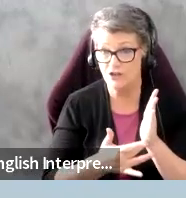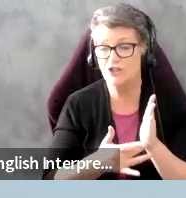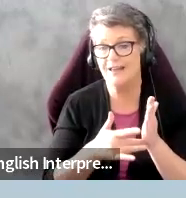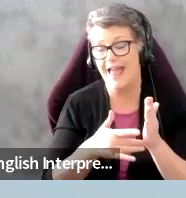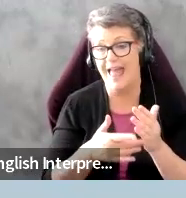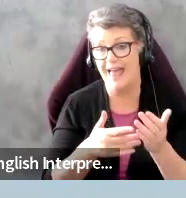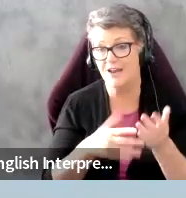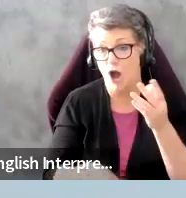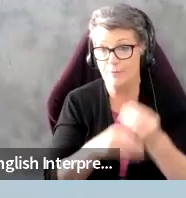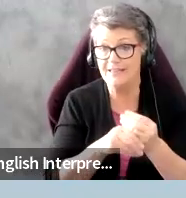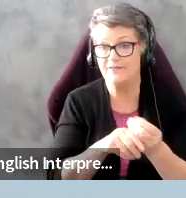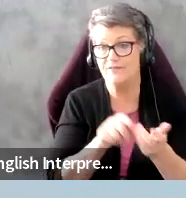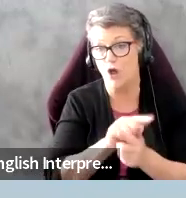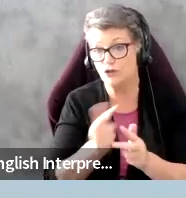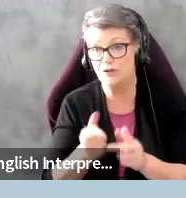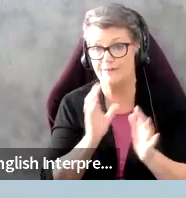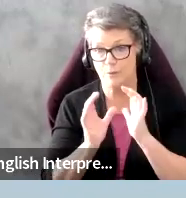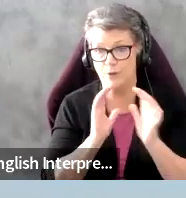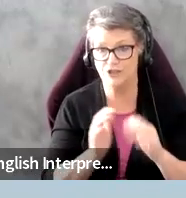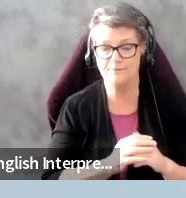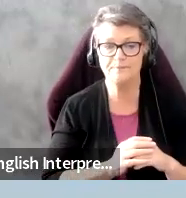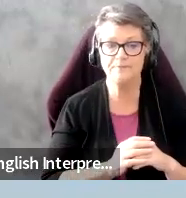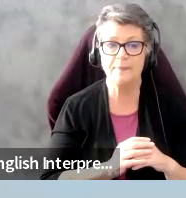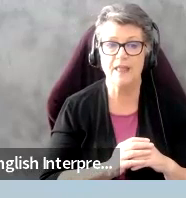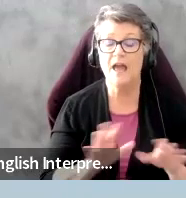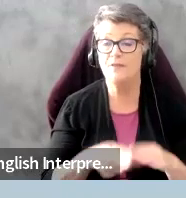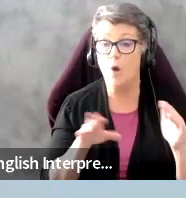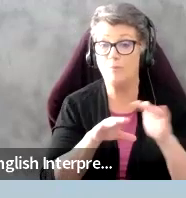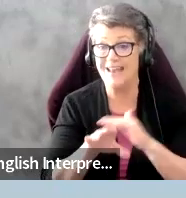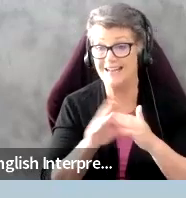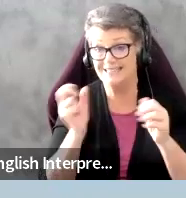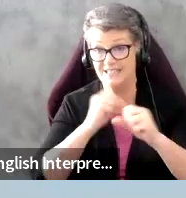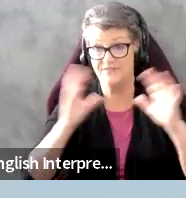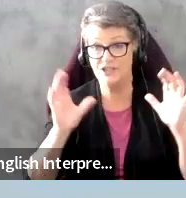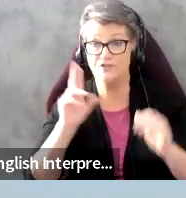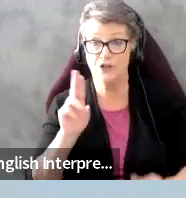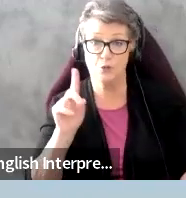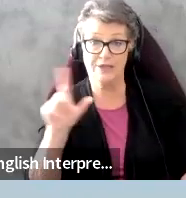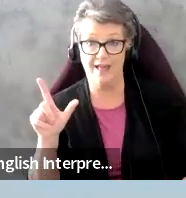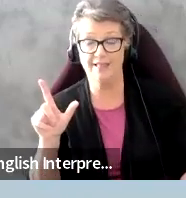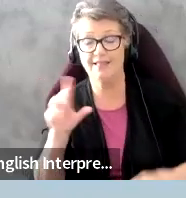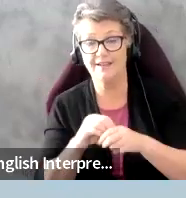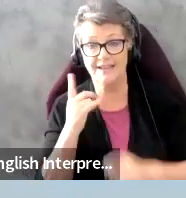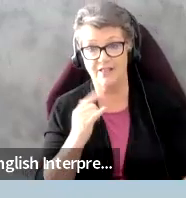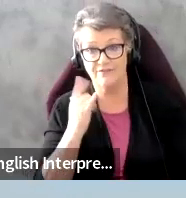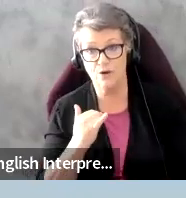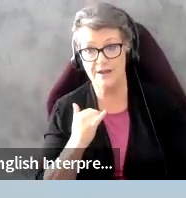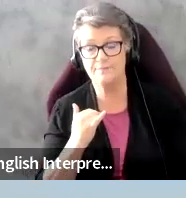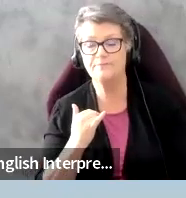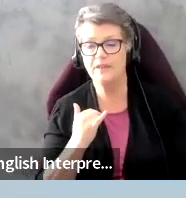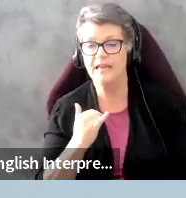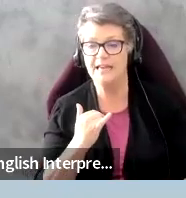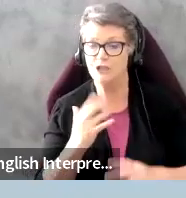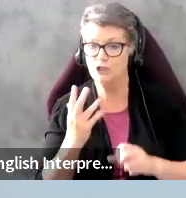augmentative and alternative communication. And the Open Access vision for UDL in California is to